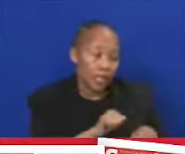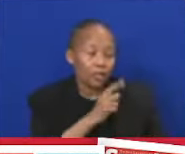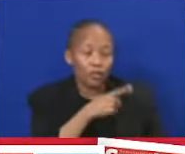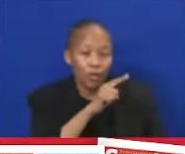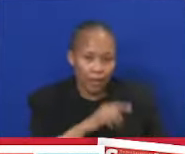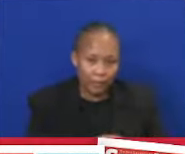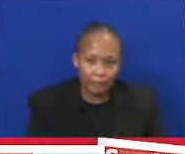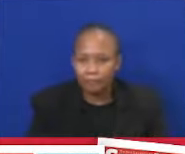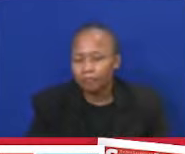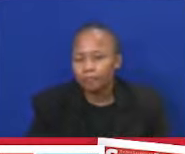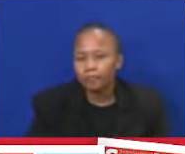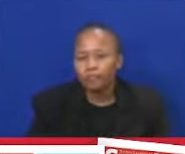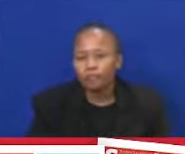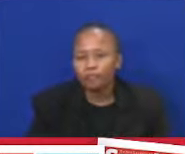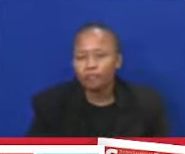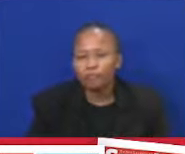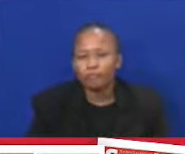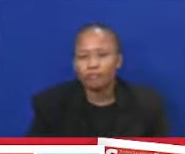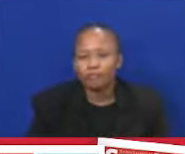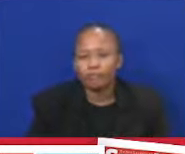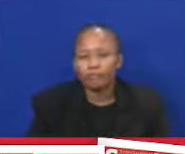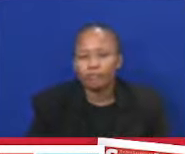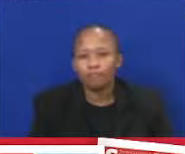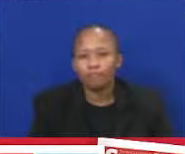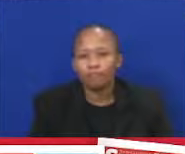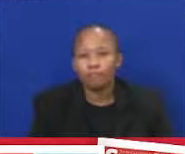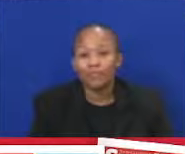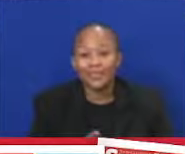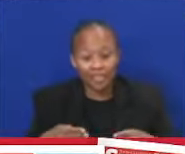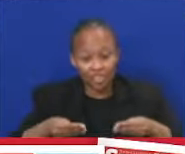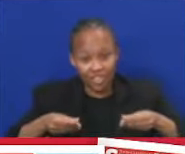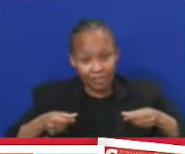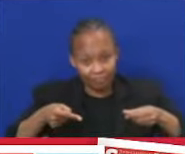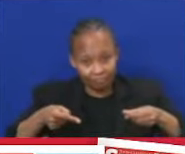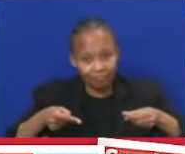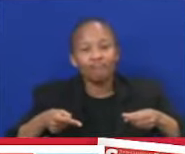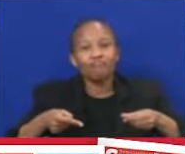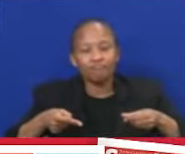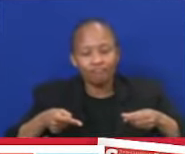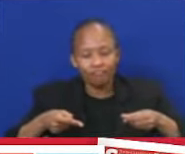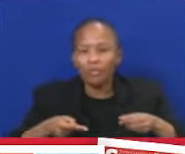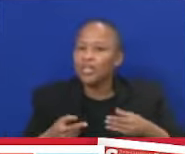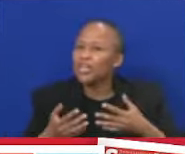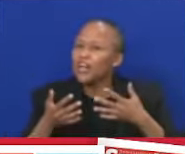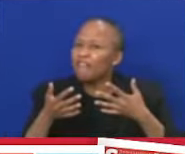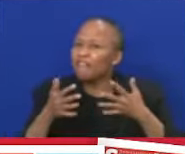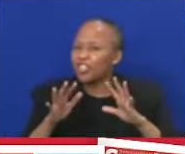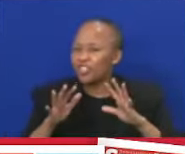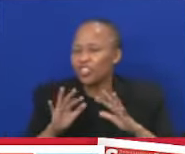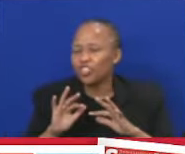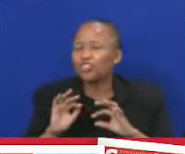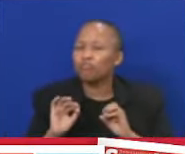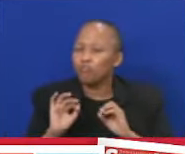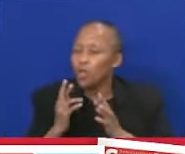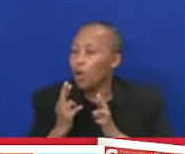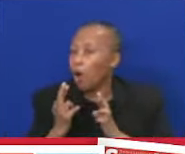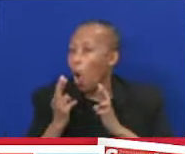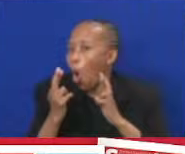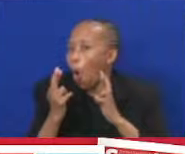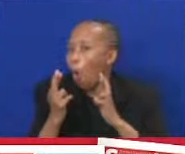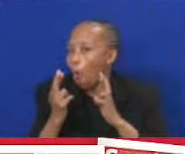It gave me hope as it was the first room that we might find Mr. Bushoka